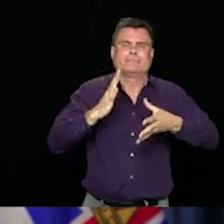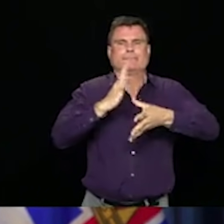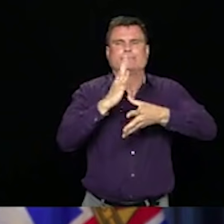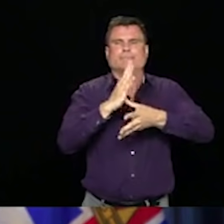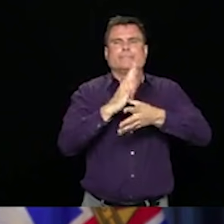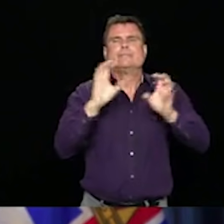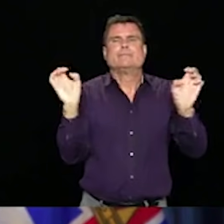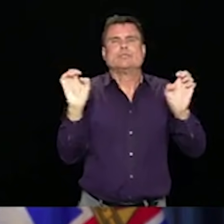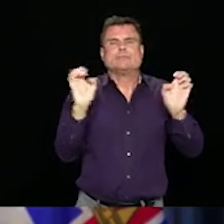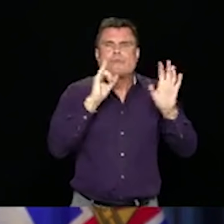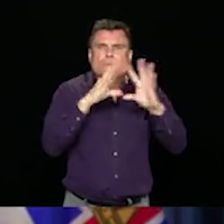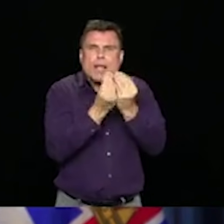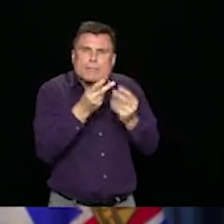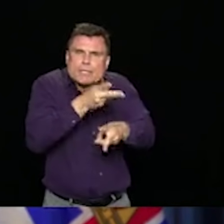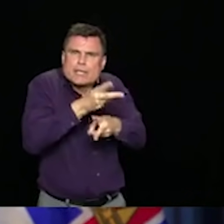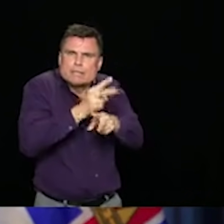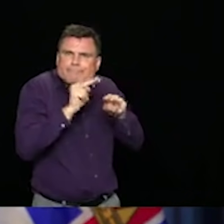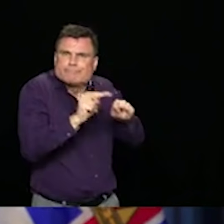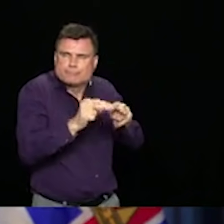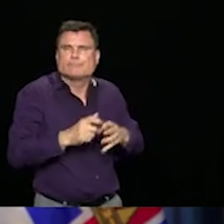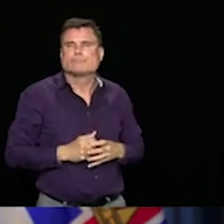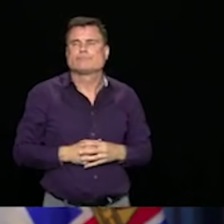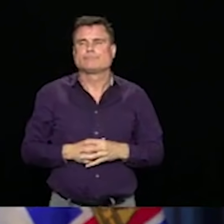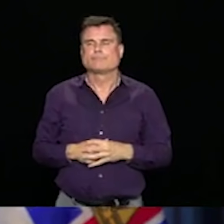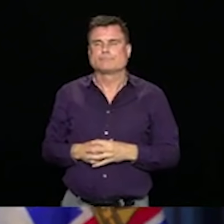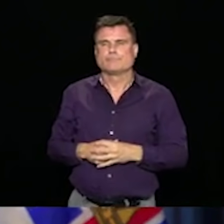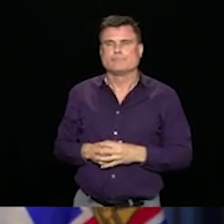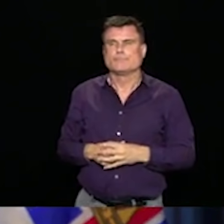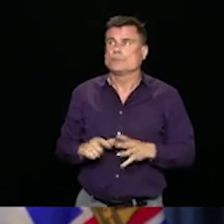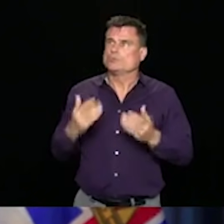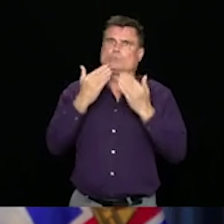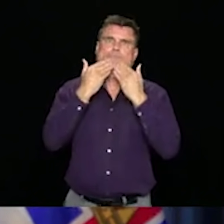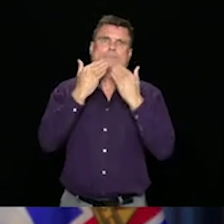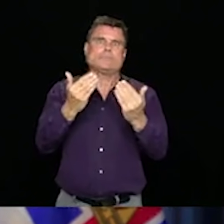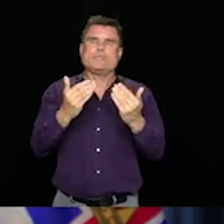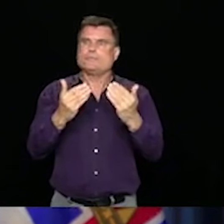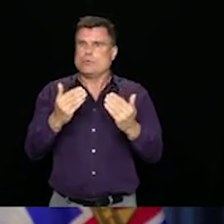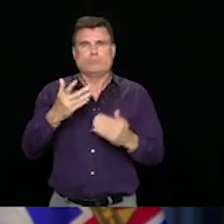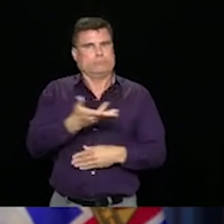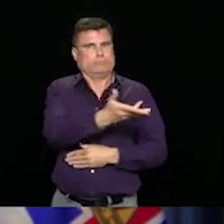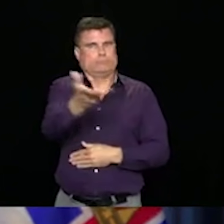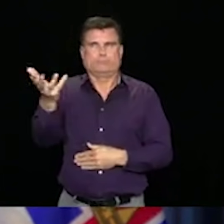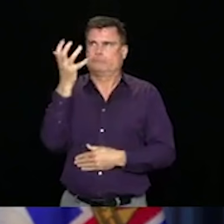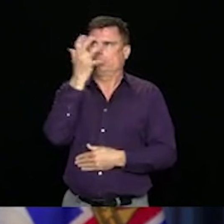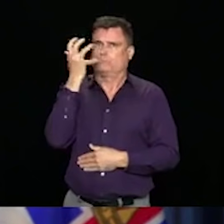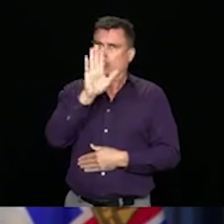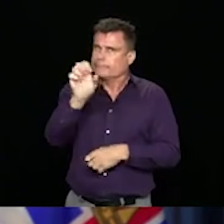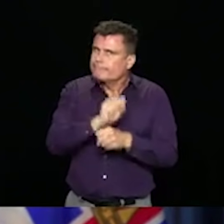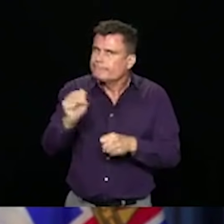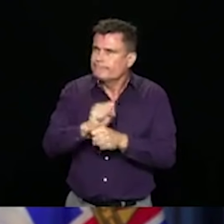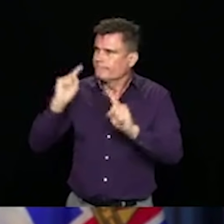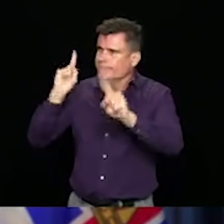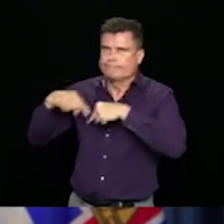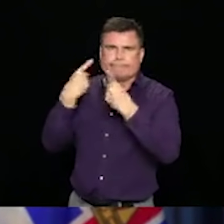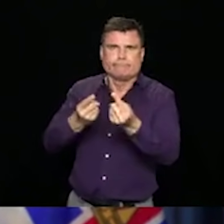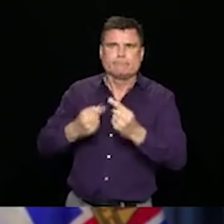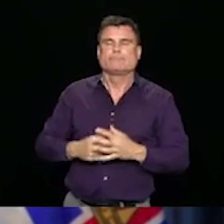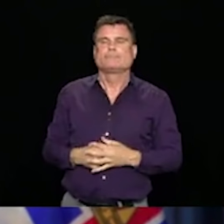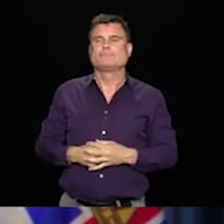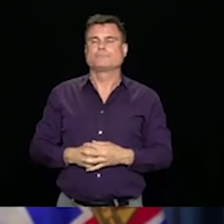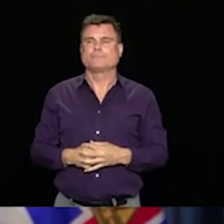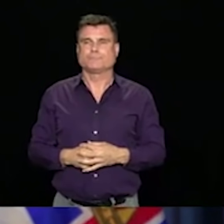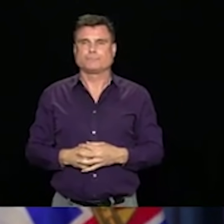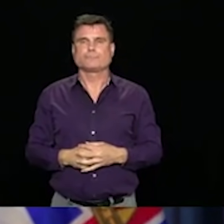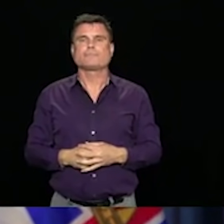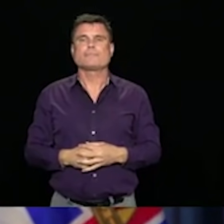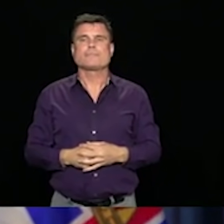want to express my appreciation to them. As well, I wanted to note that the overall occupancy in hospitals is up to